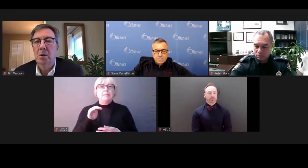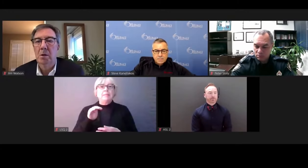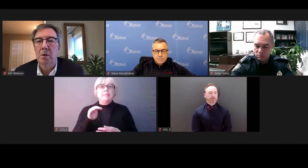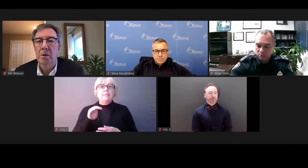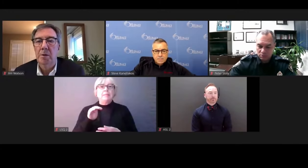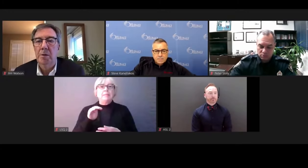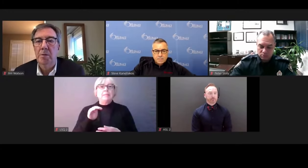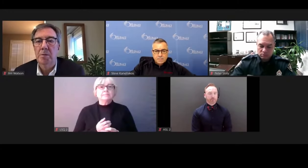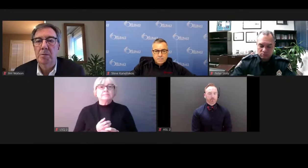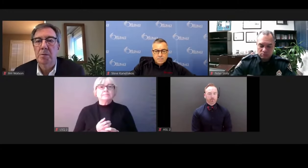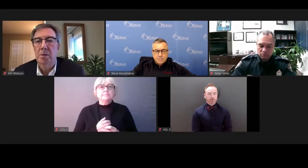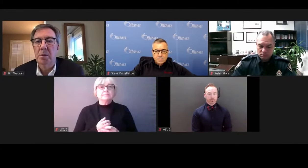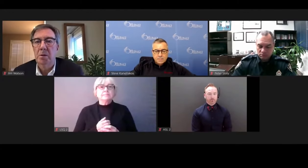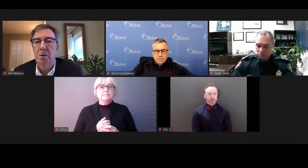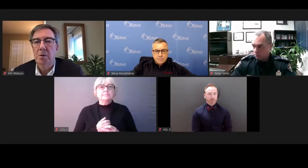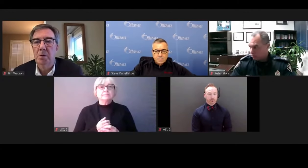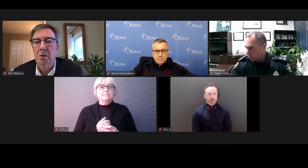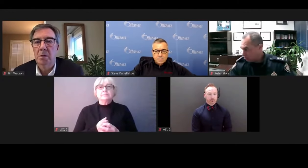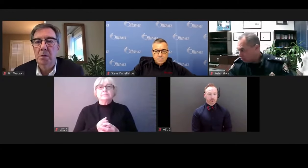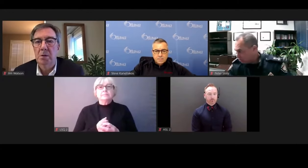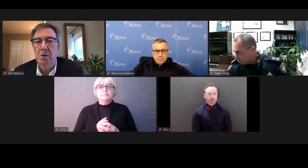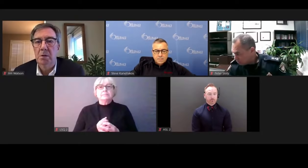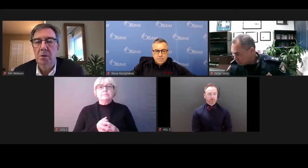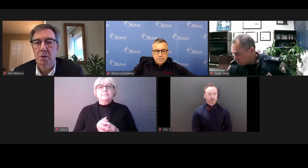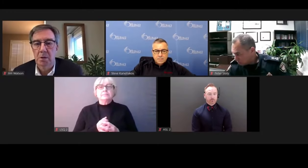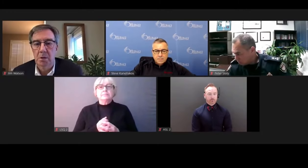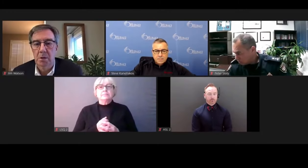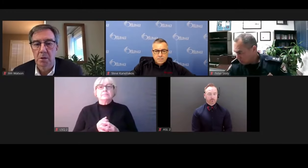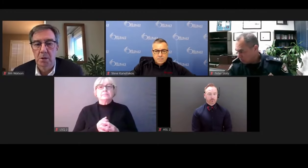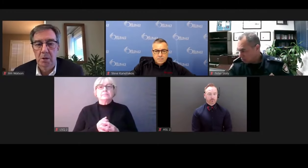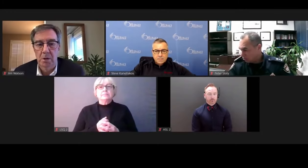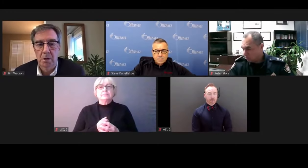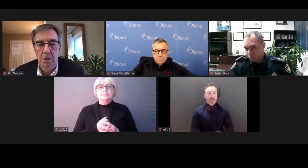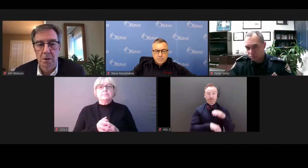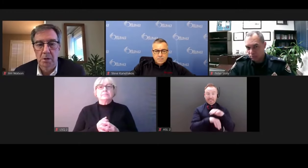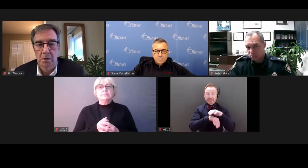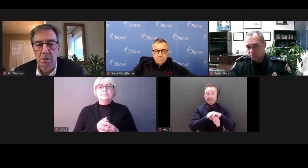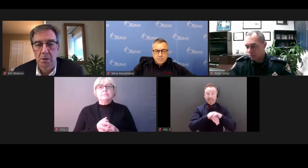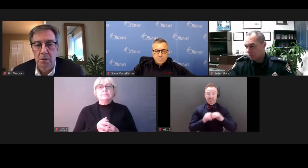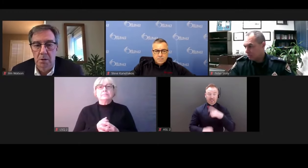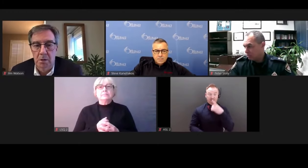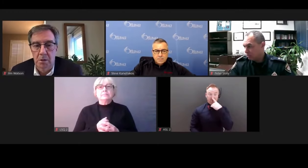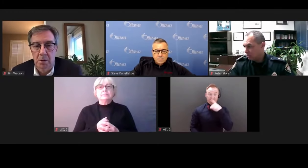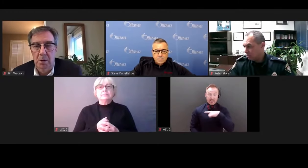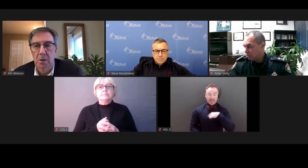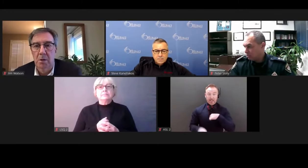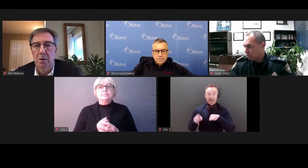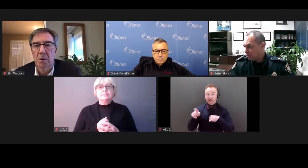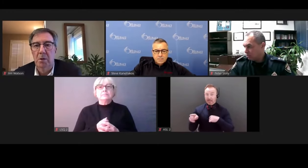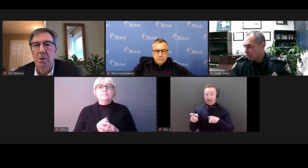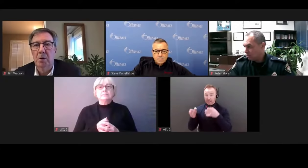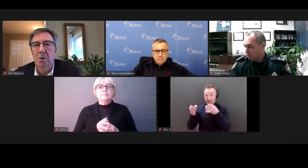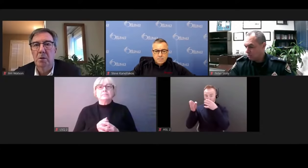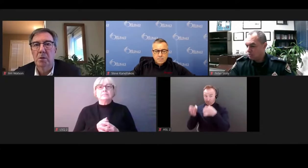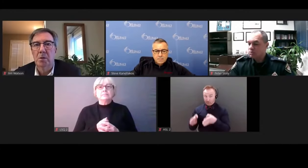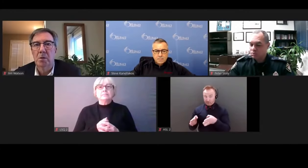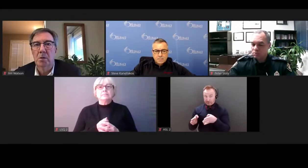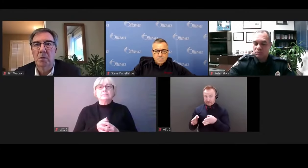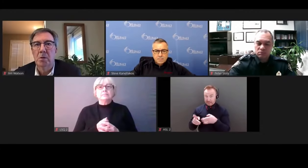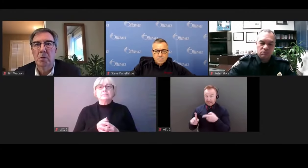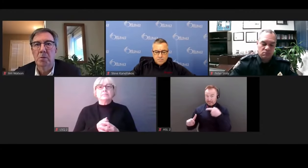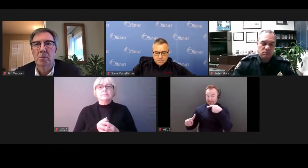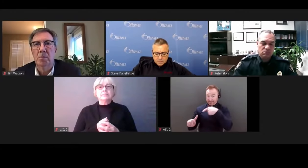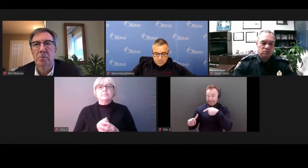qui est recherchée? Maybe I'll ask this in English. In English, can you tell us more about the person that you are looking for in regards to the war